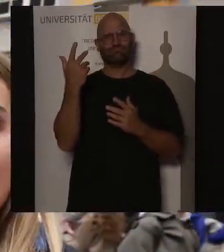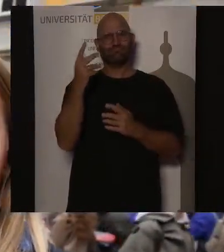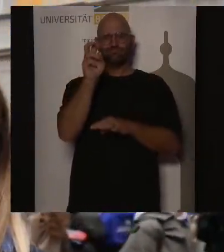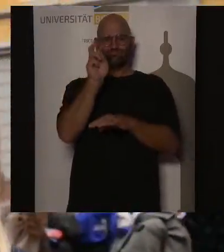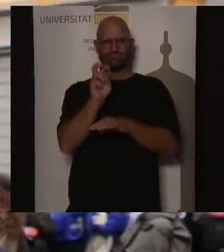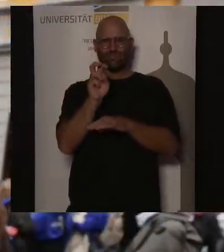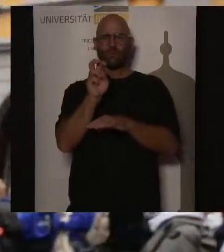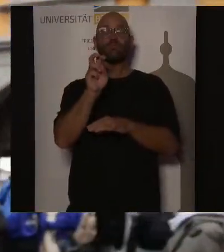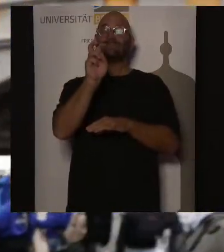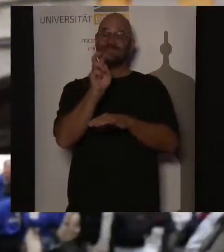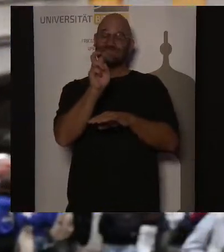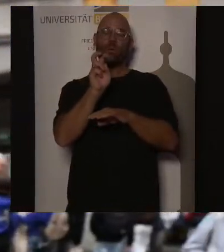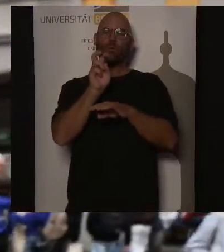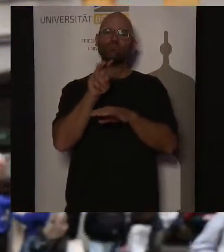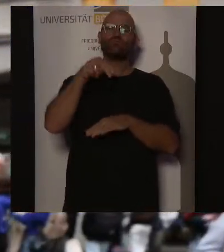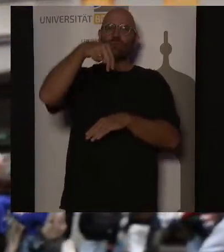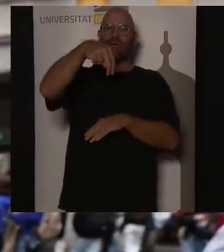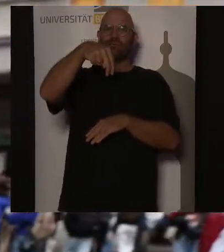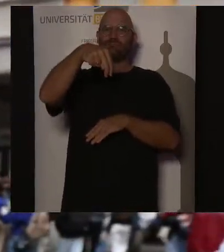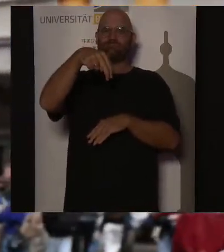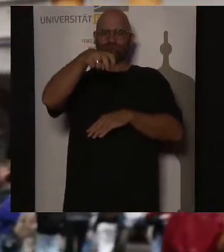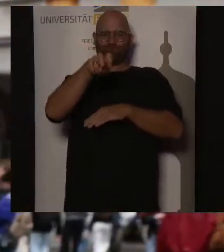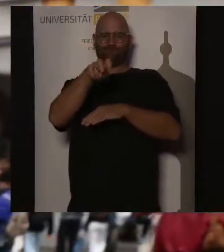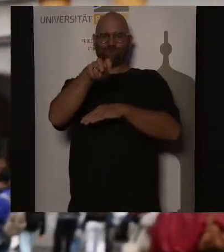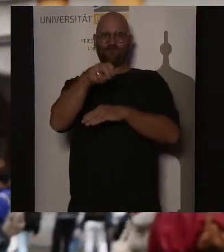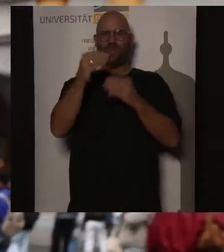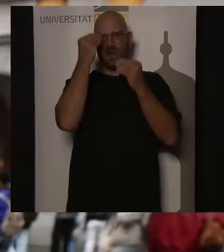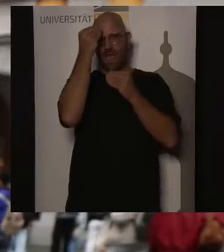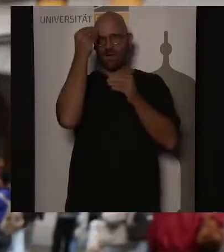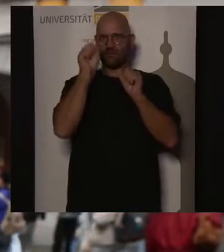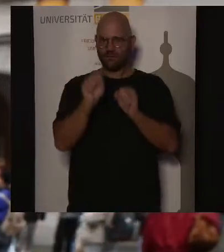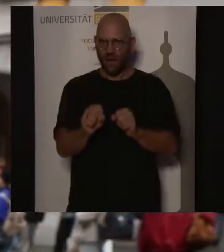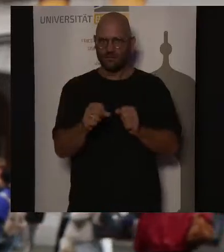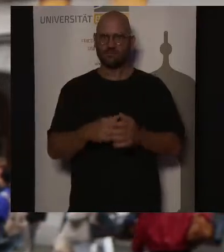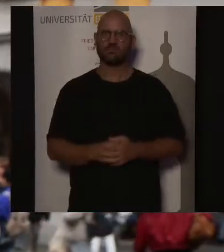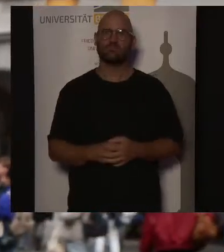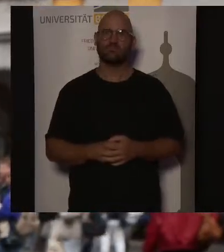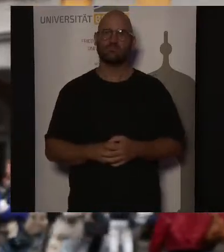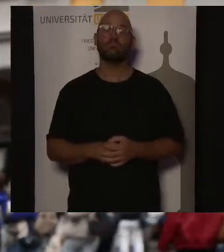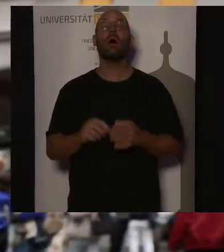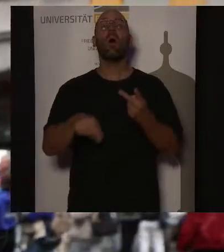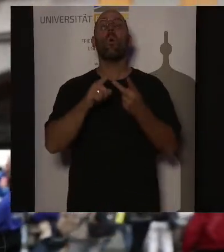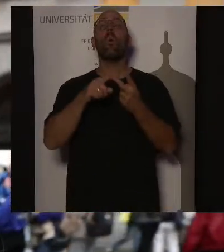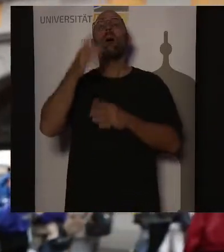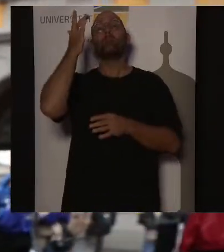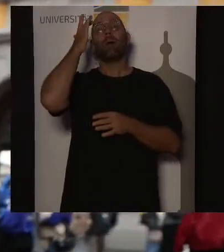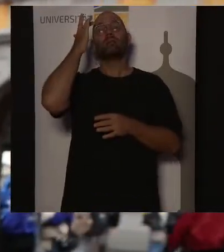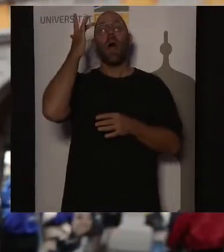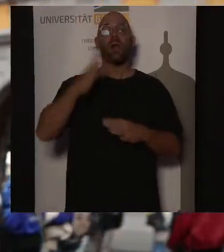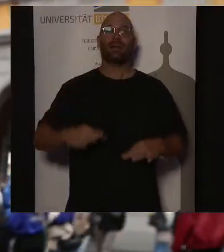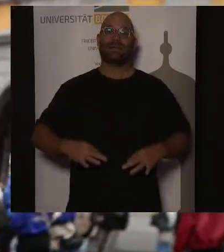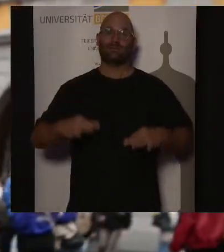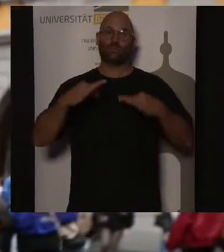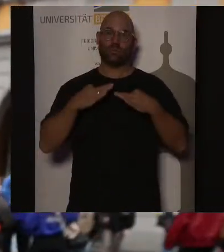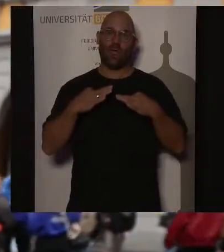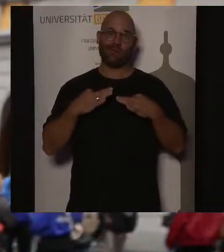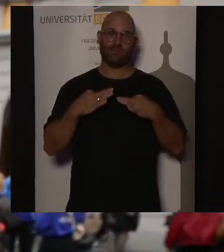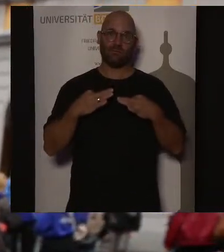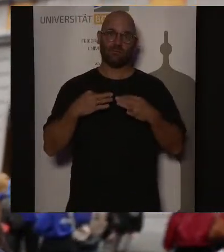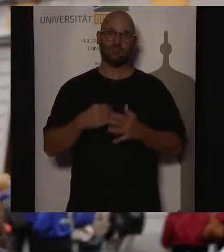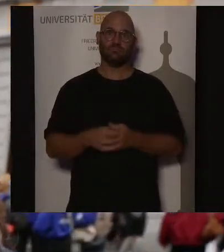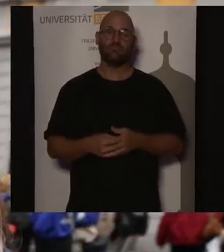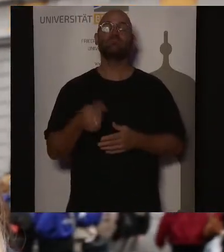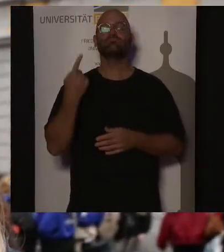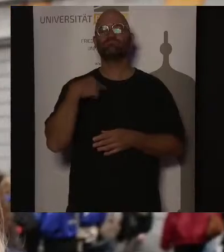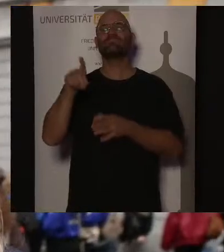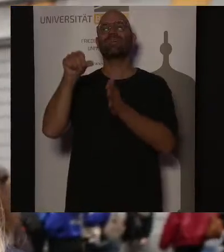them standee, and they will help you so you can stand up while you're reading or studying and don't have to sit down. But we also focus